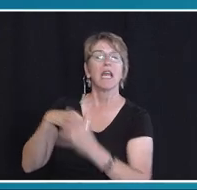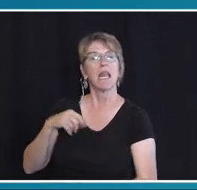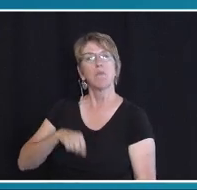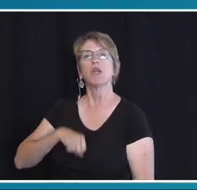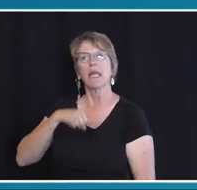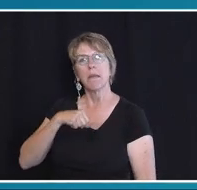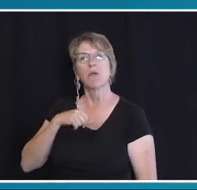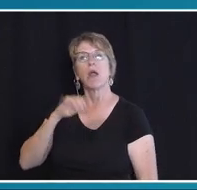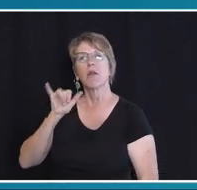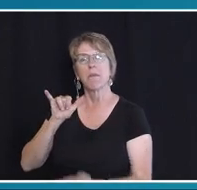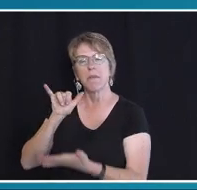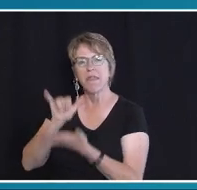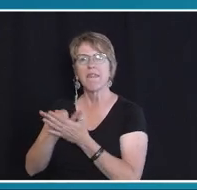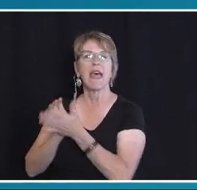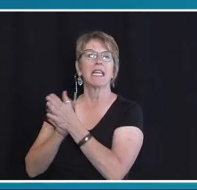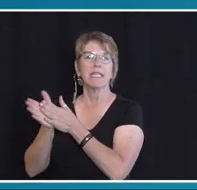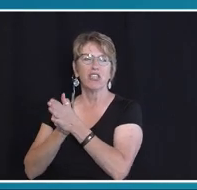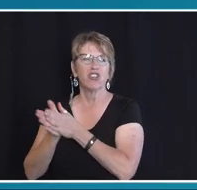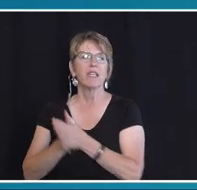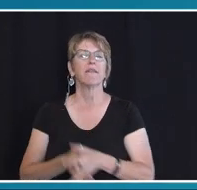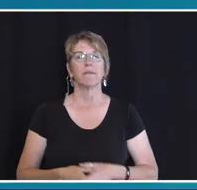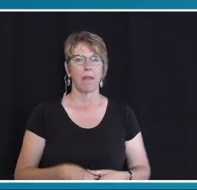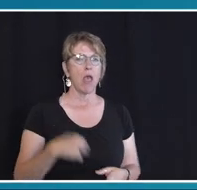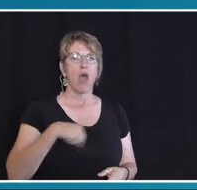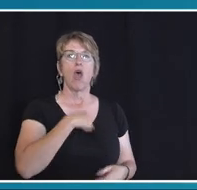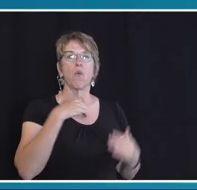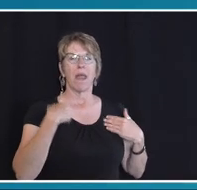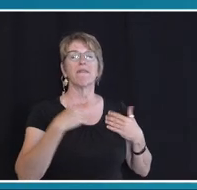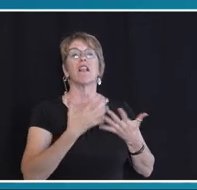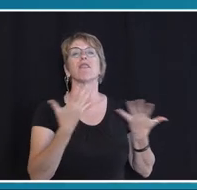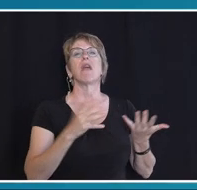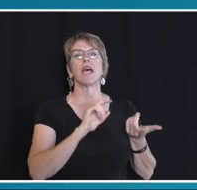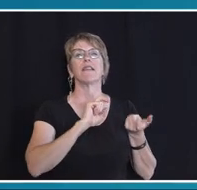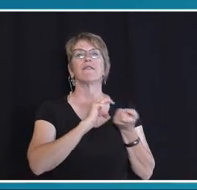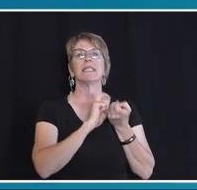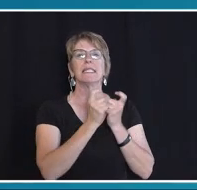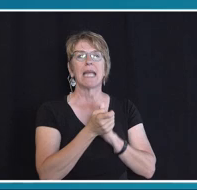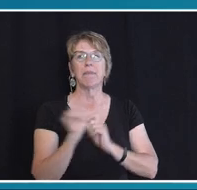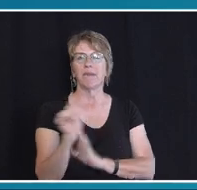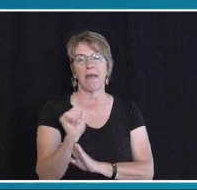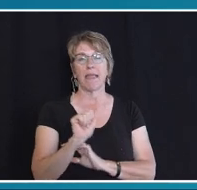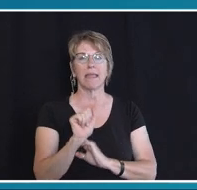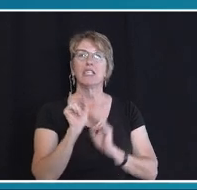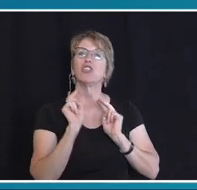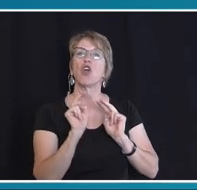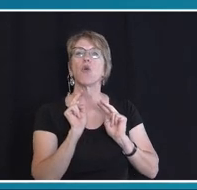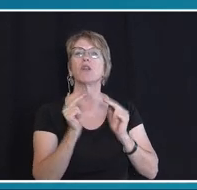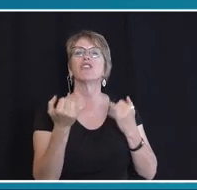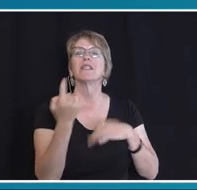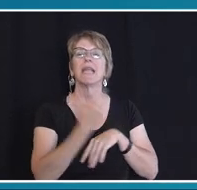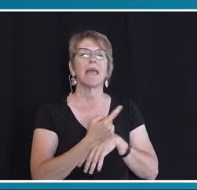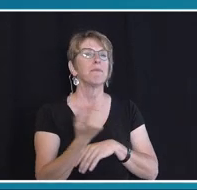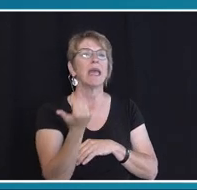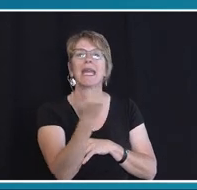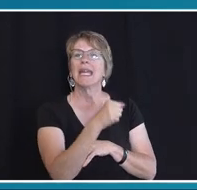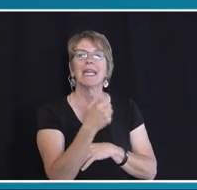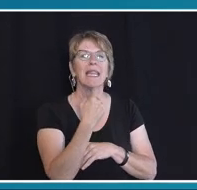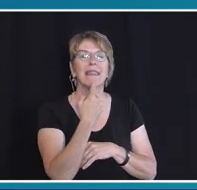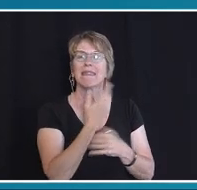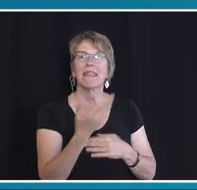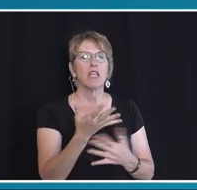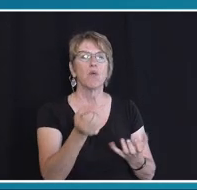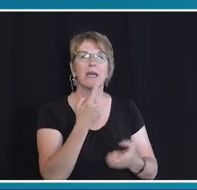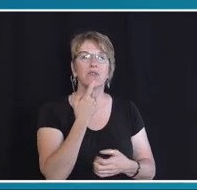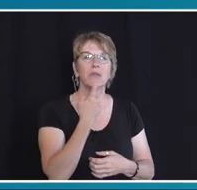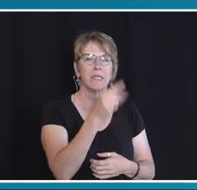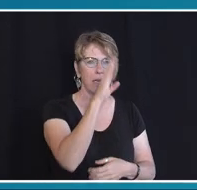of that that initiative. Now, we have a lot of adapted athletes out there who are watching today. Is there anything you'd like to say to any of